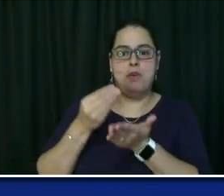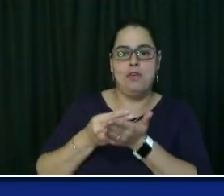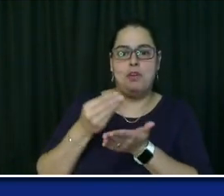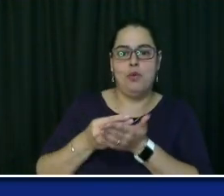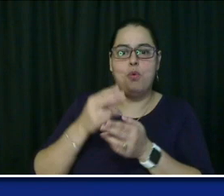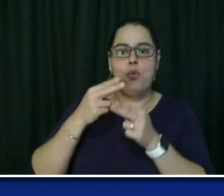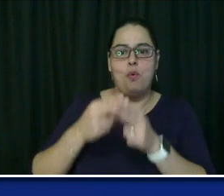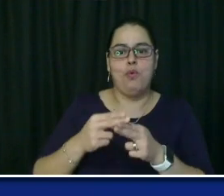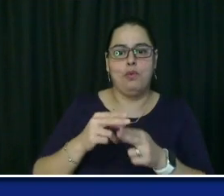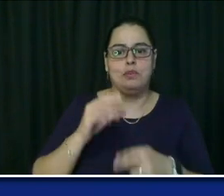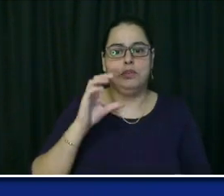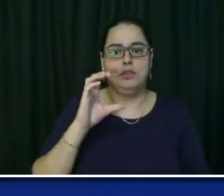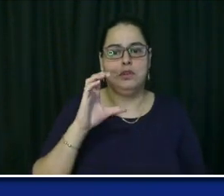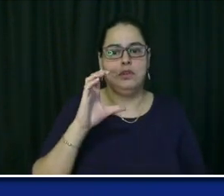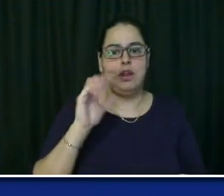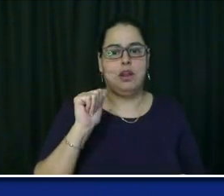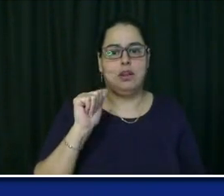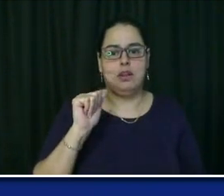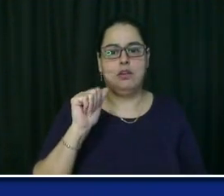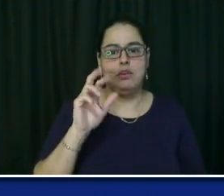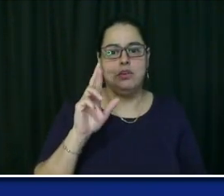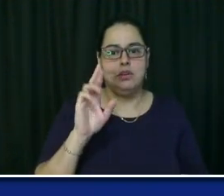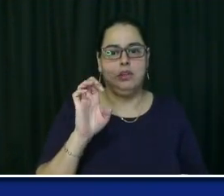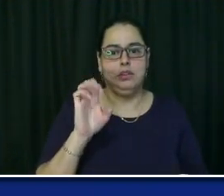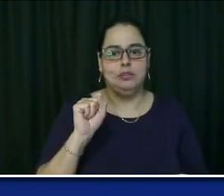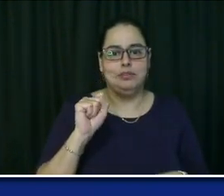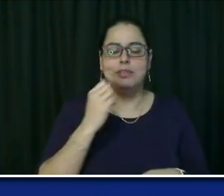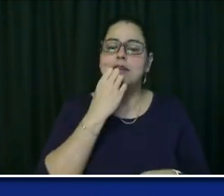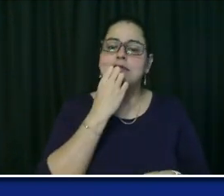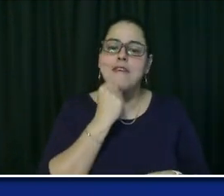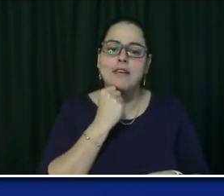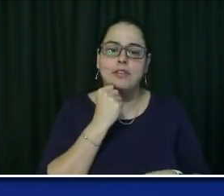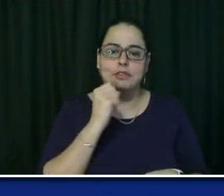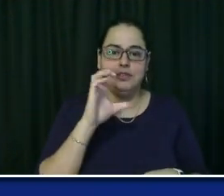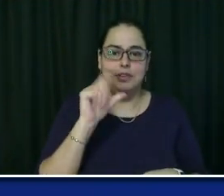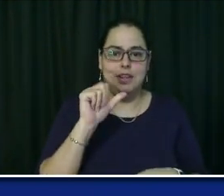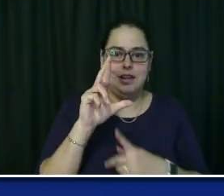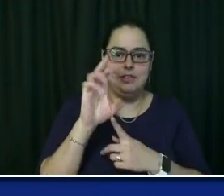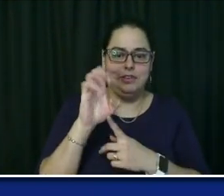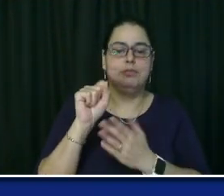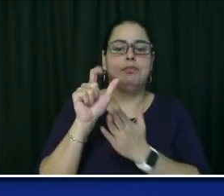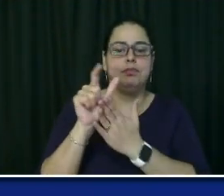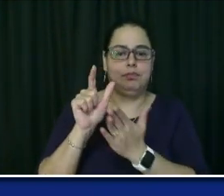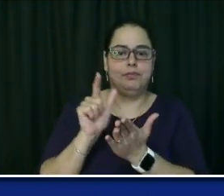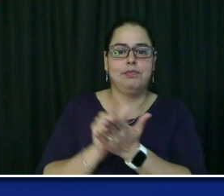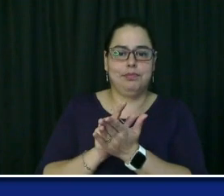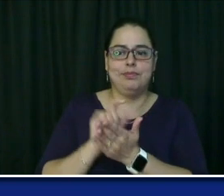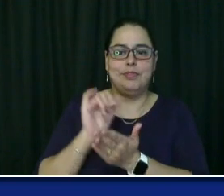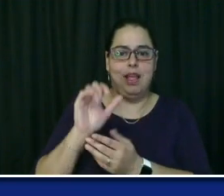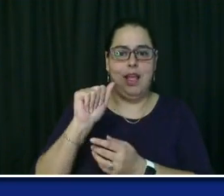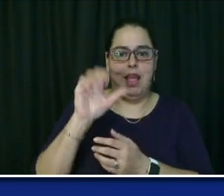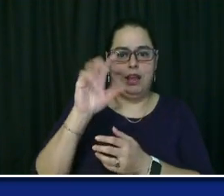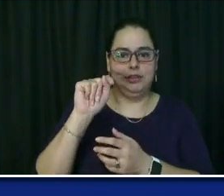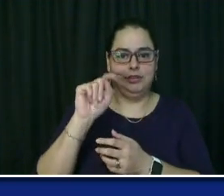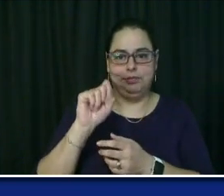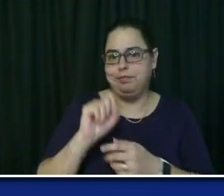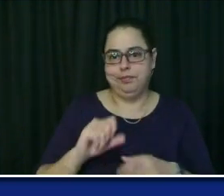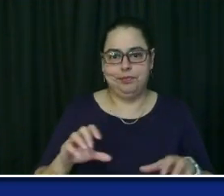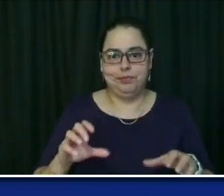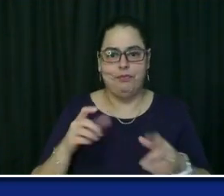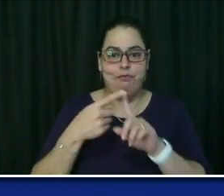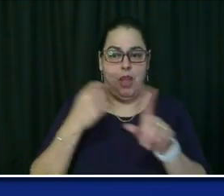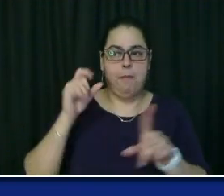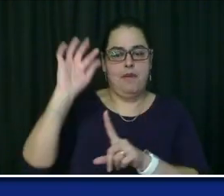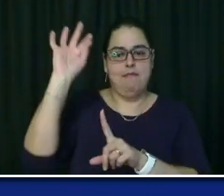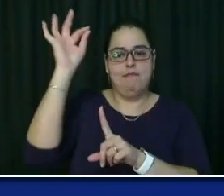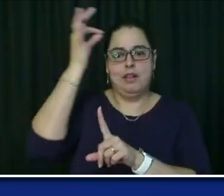used some of that money that the federal government has given us to assist in 2 basic areas where we've had impacts from the COVID outbreak. The first one is in the